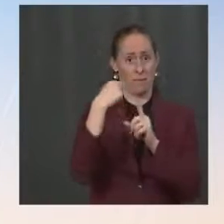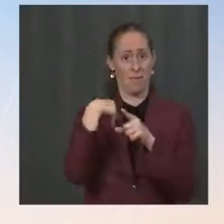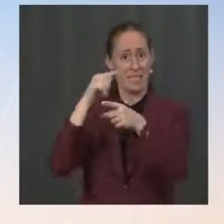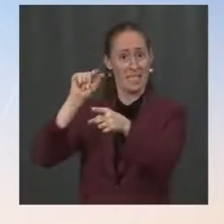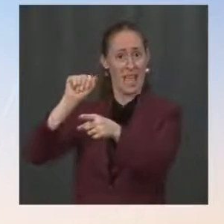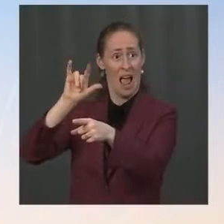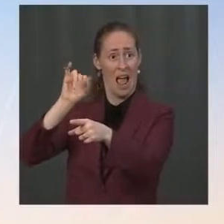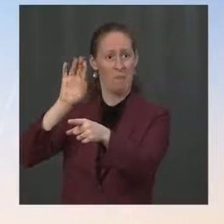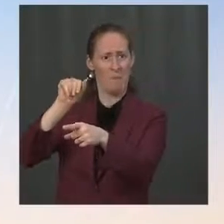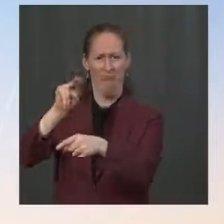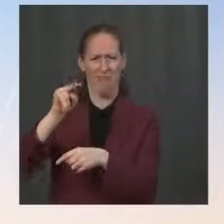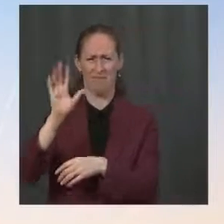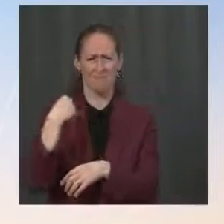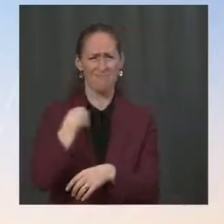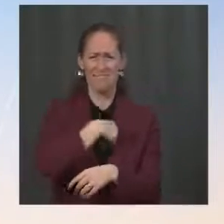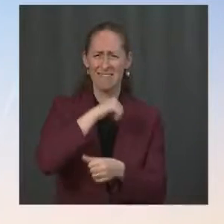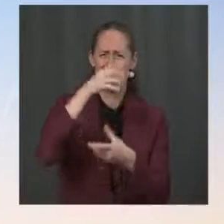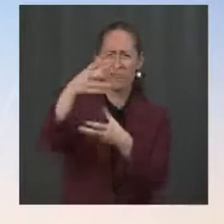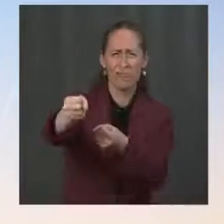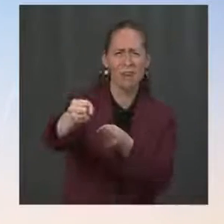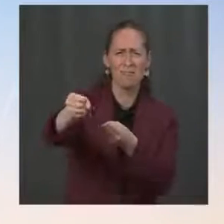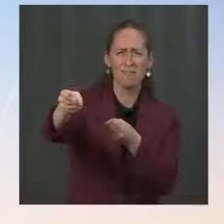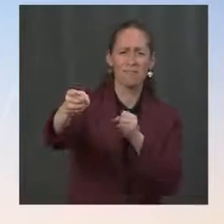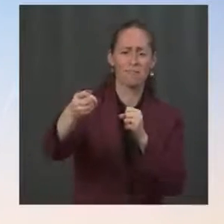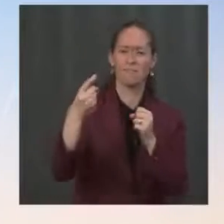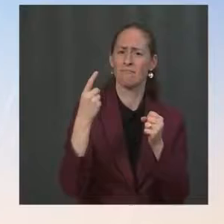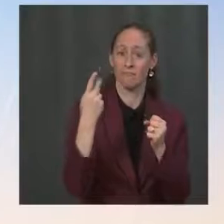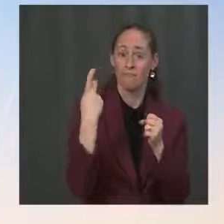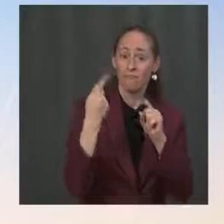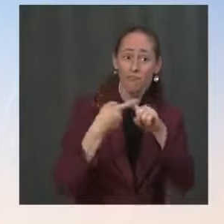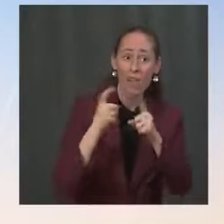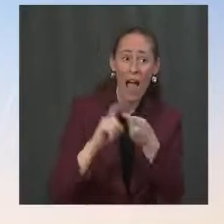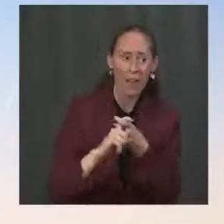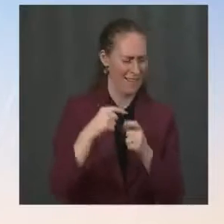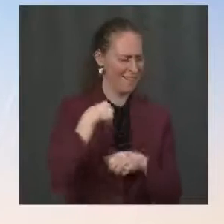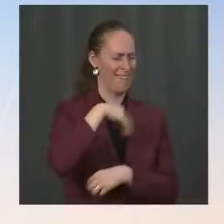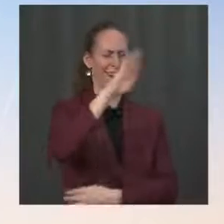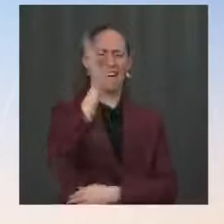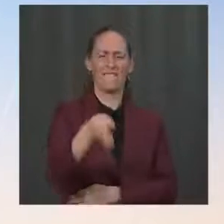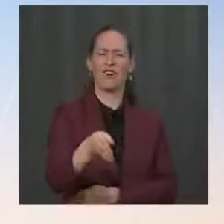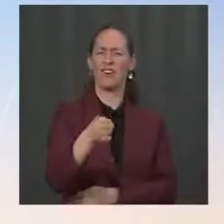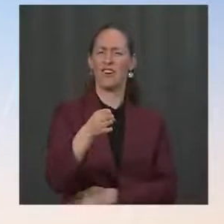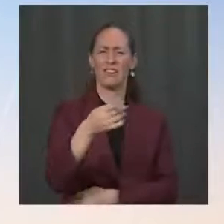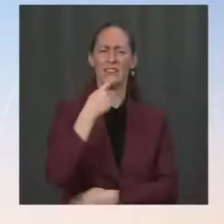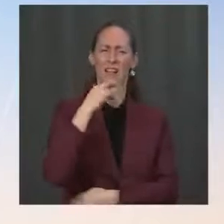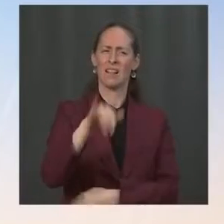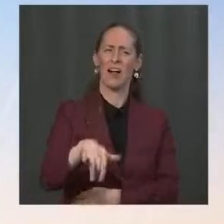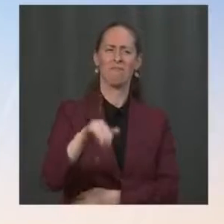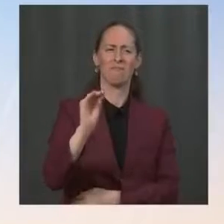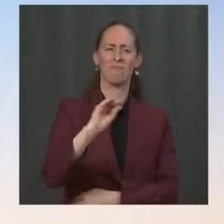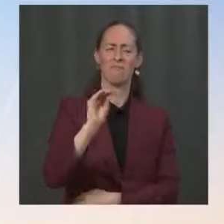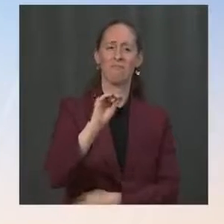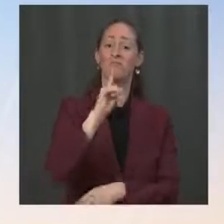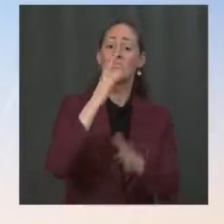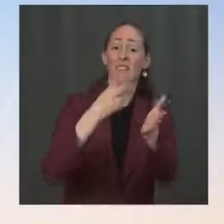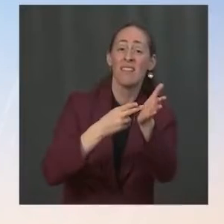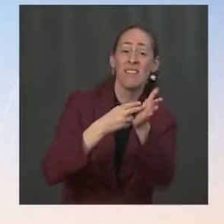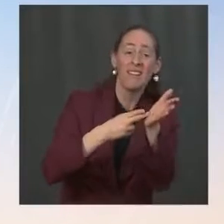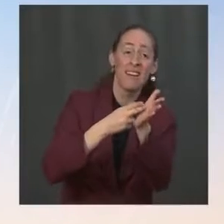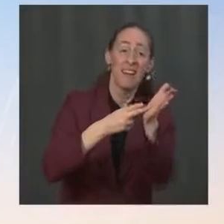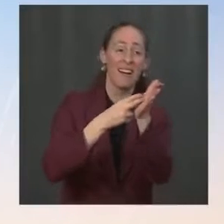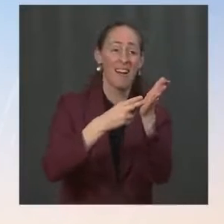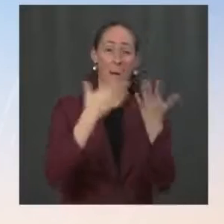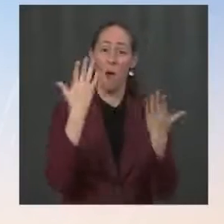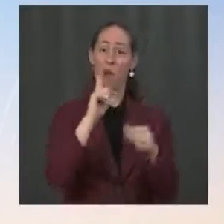group we trust. They are not our friends. We have never said that. It is also the reality that the Taliban controls large swaths of